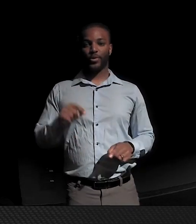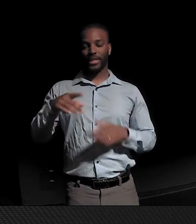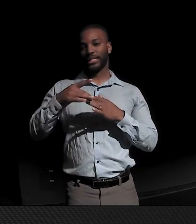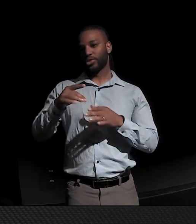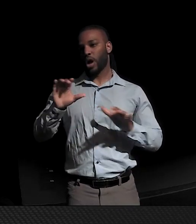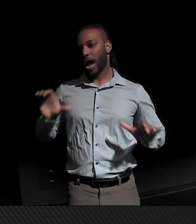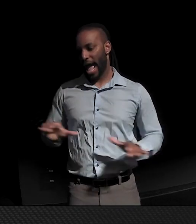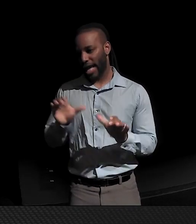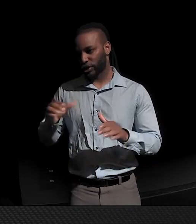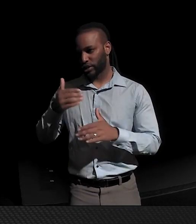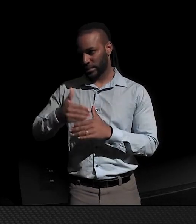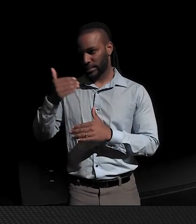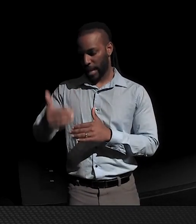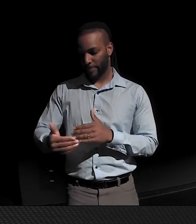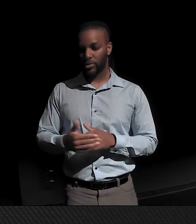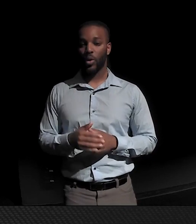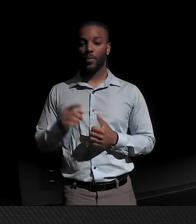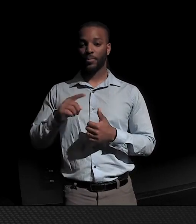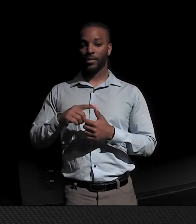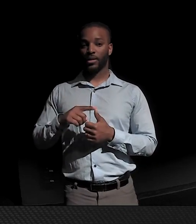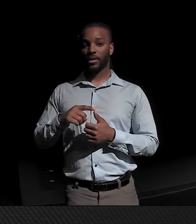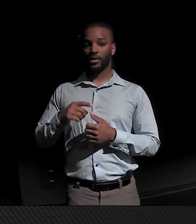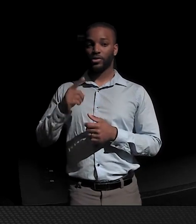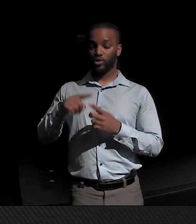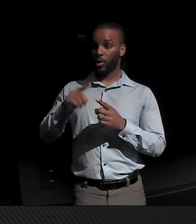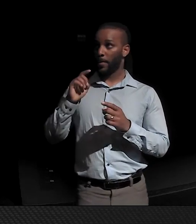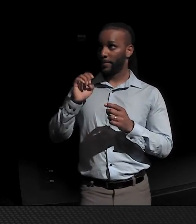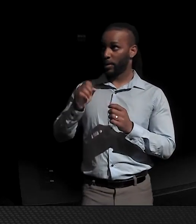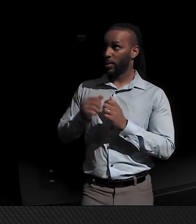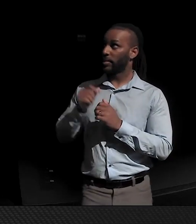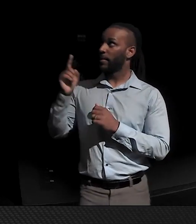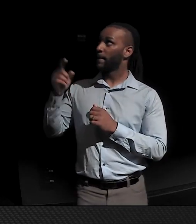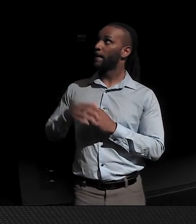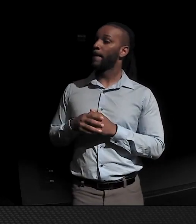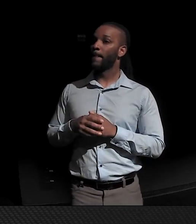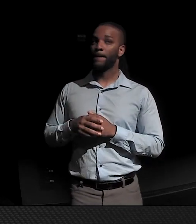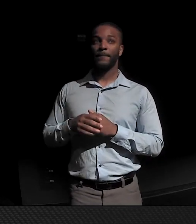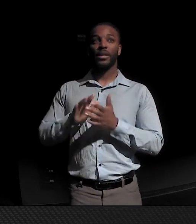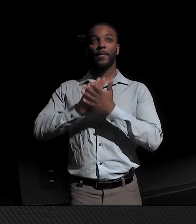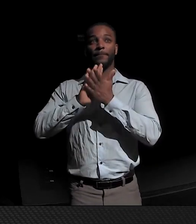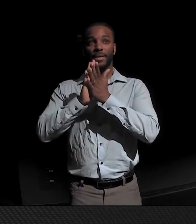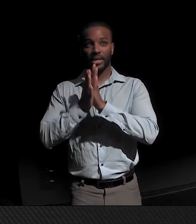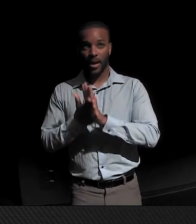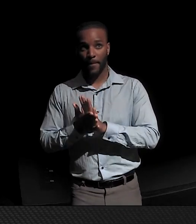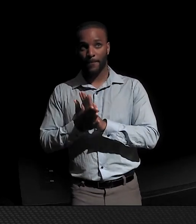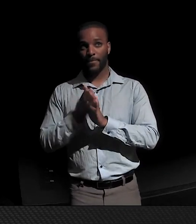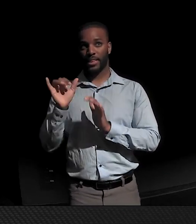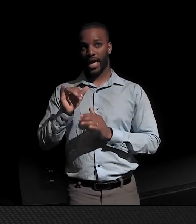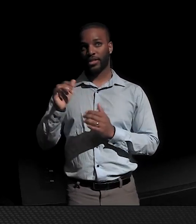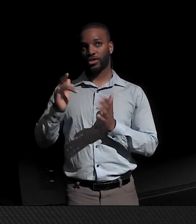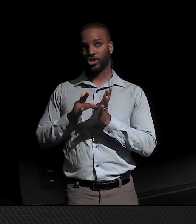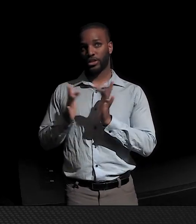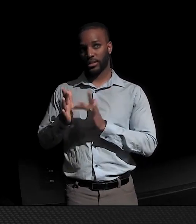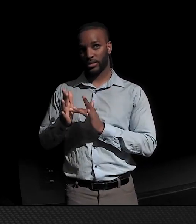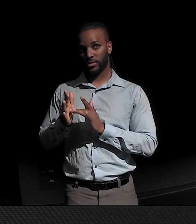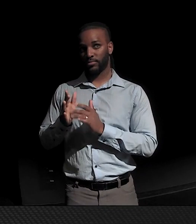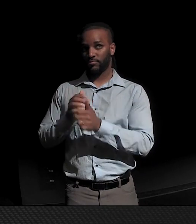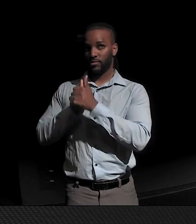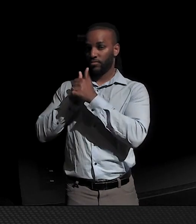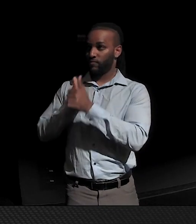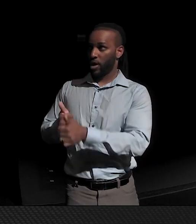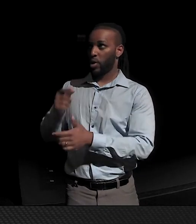action steps, which is to be with Jesus, become like Jesus, and do what he